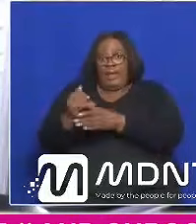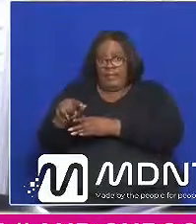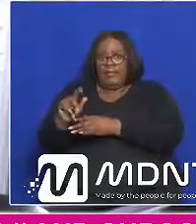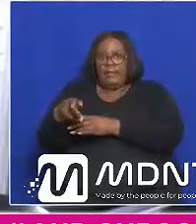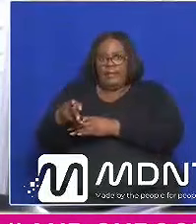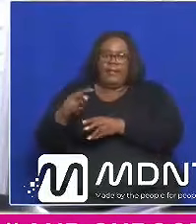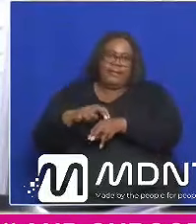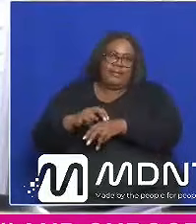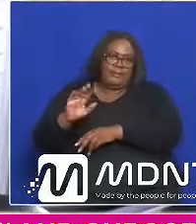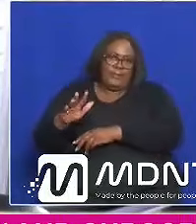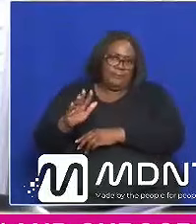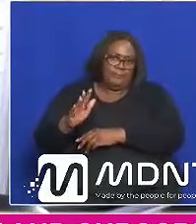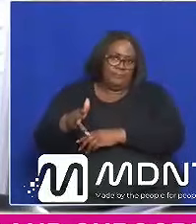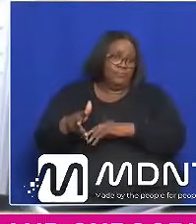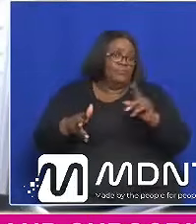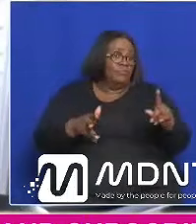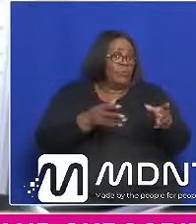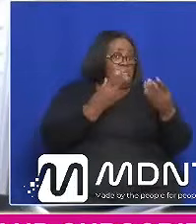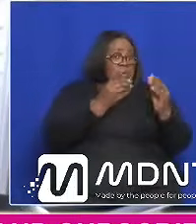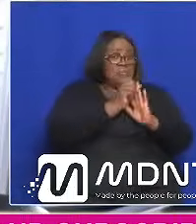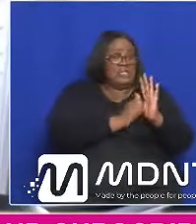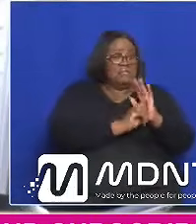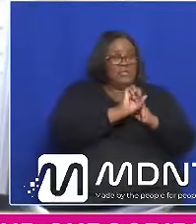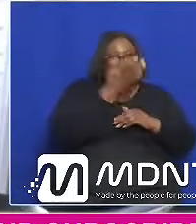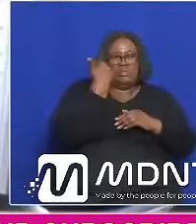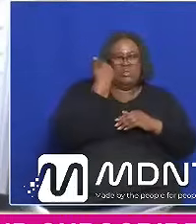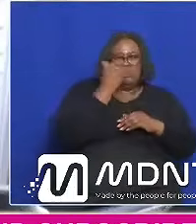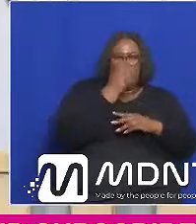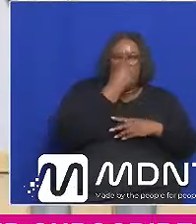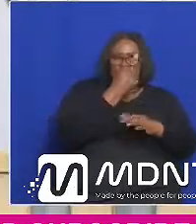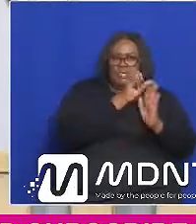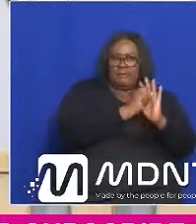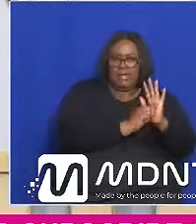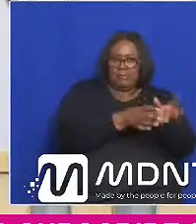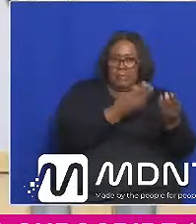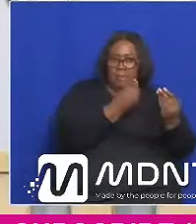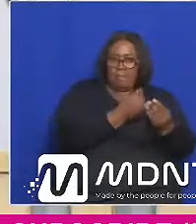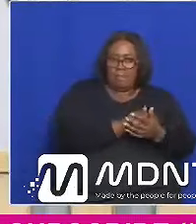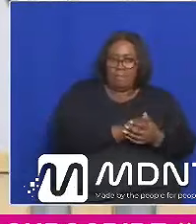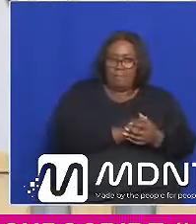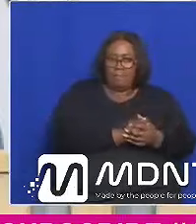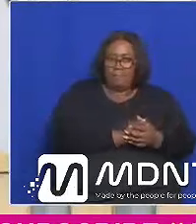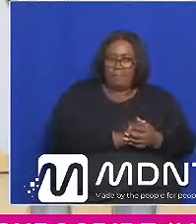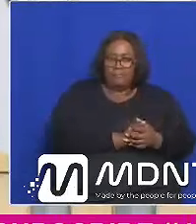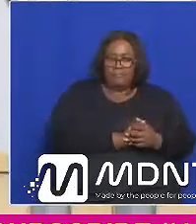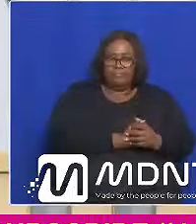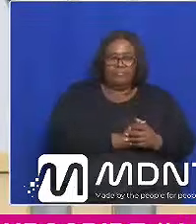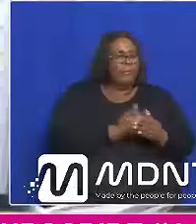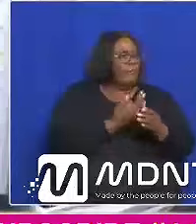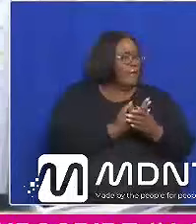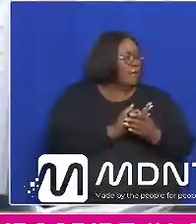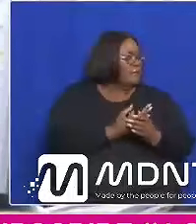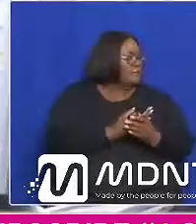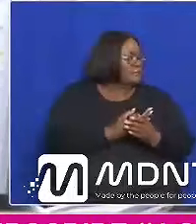Have you located your statement, your original statement? It's the file, the thin file that